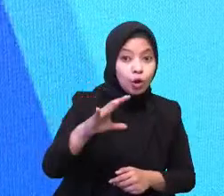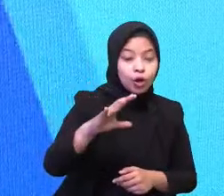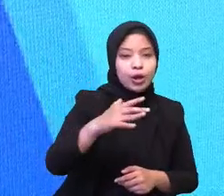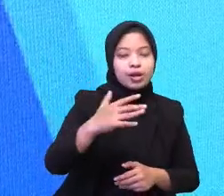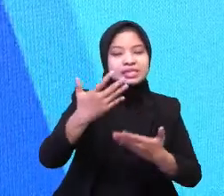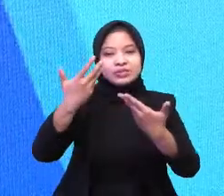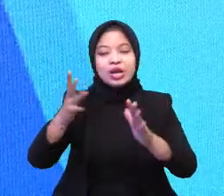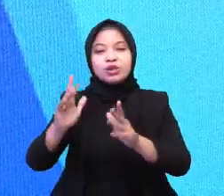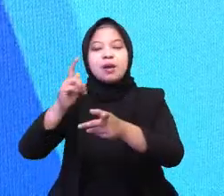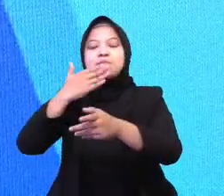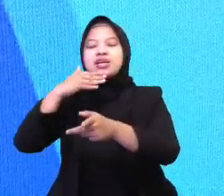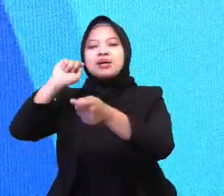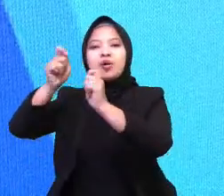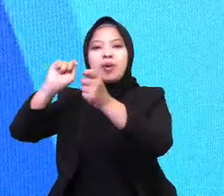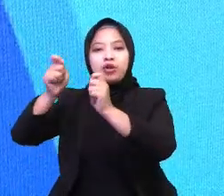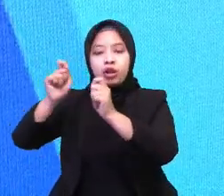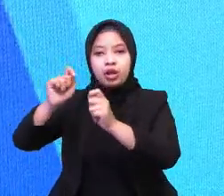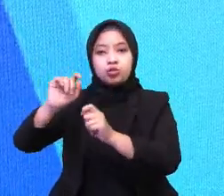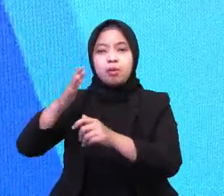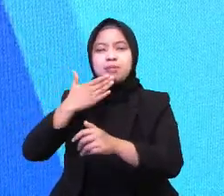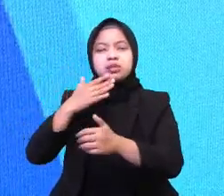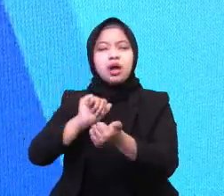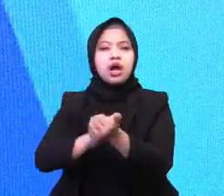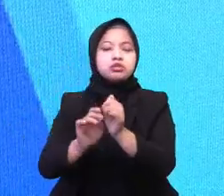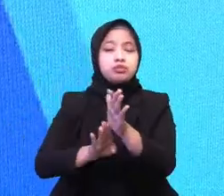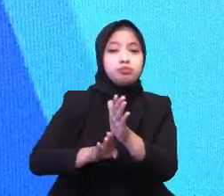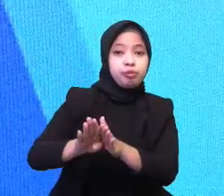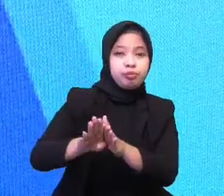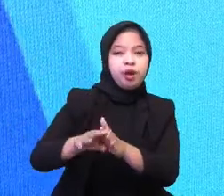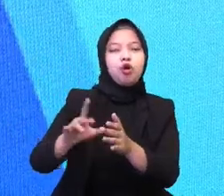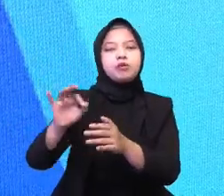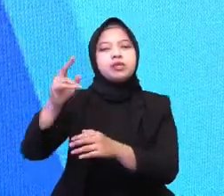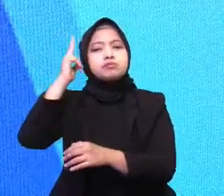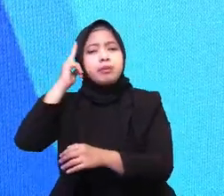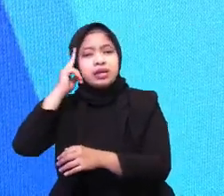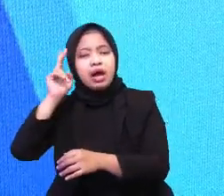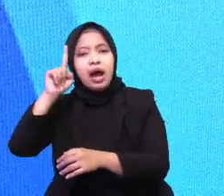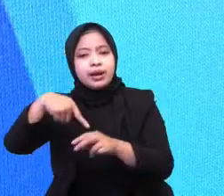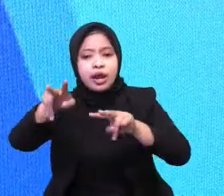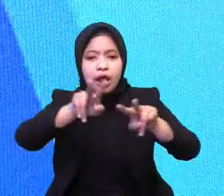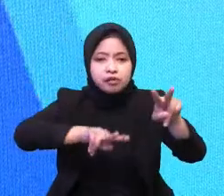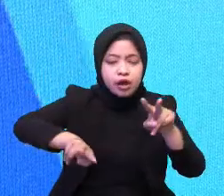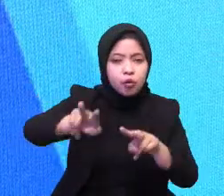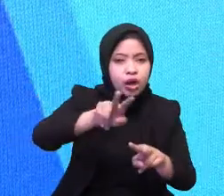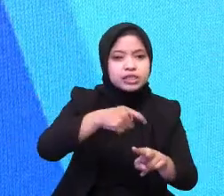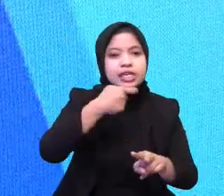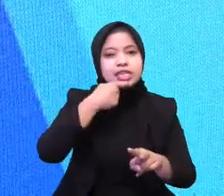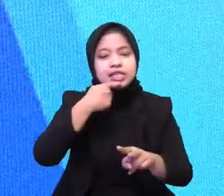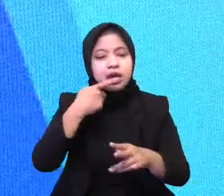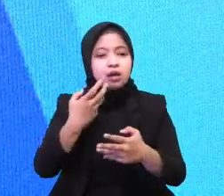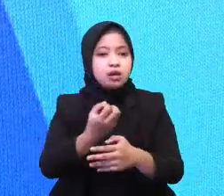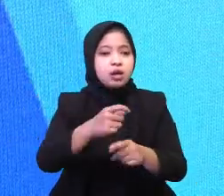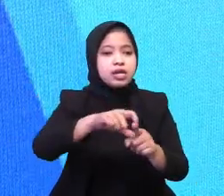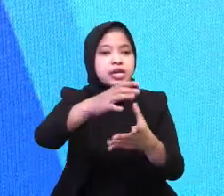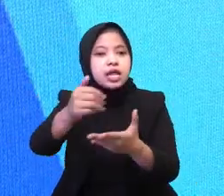long process of monitoring and consideration. And this includes COVID-19 case